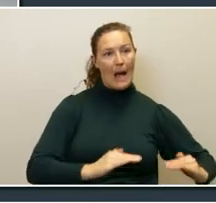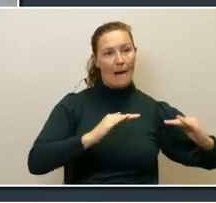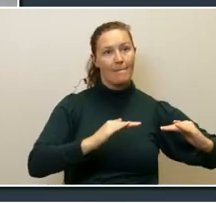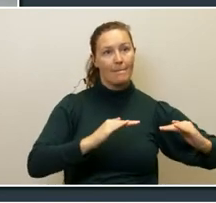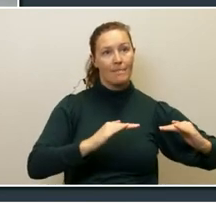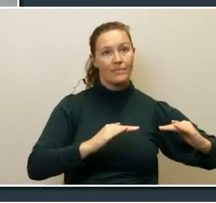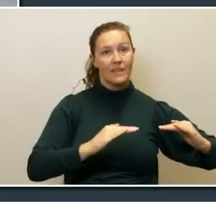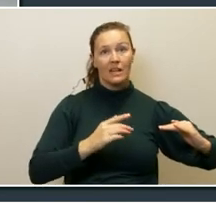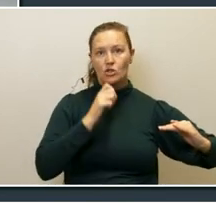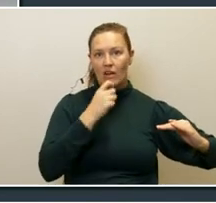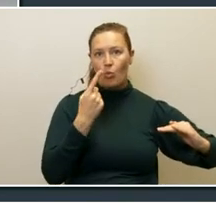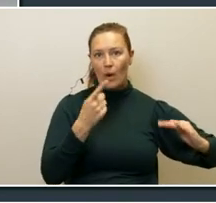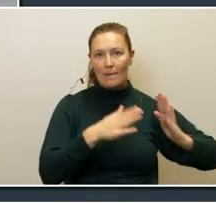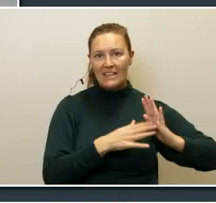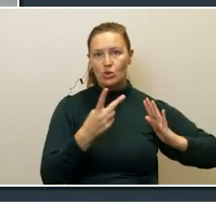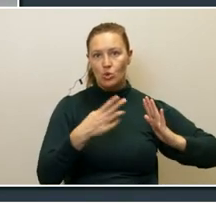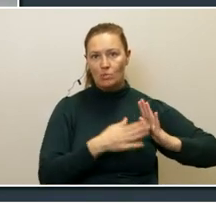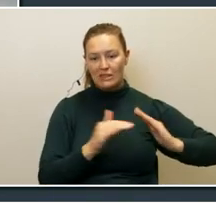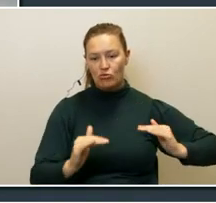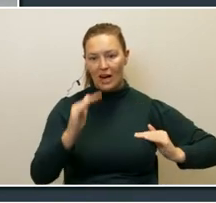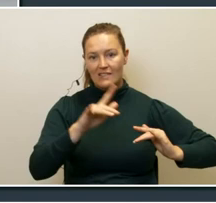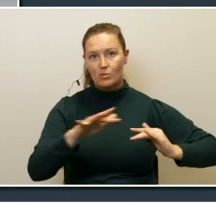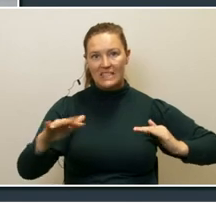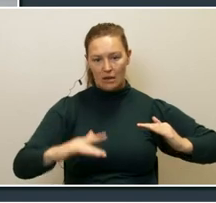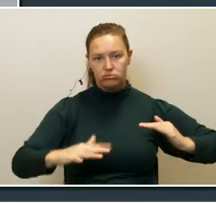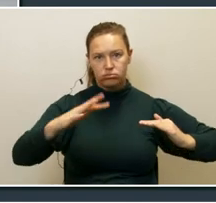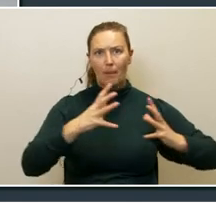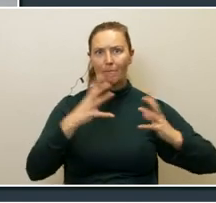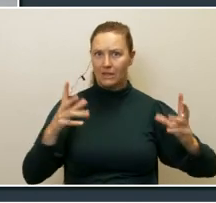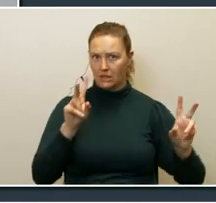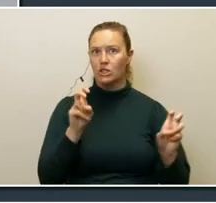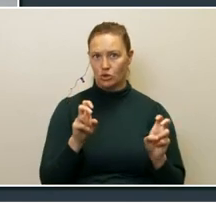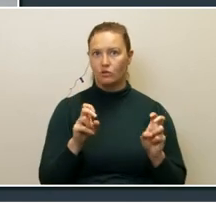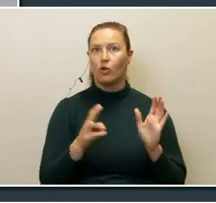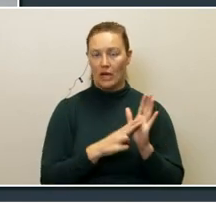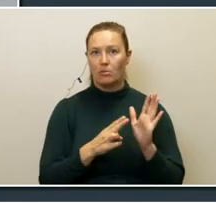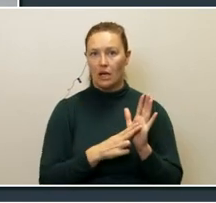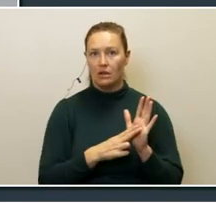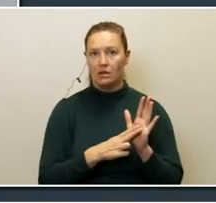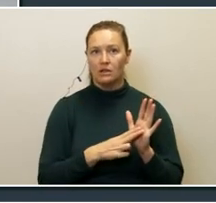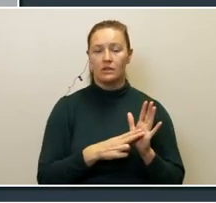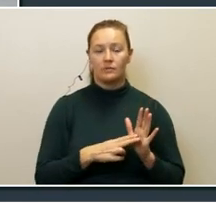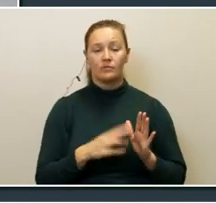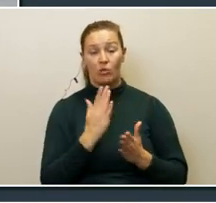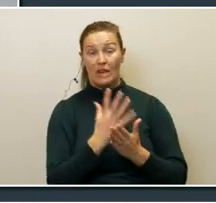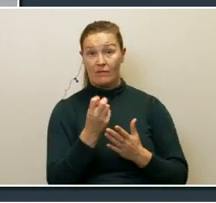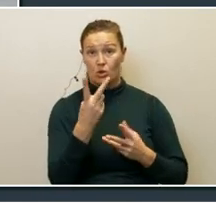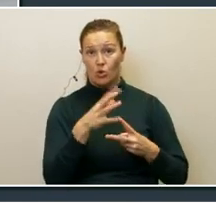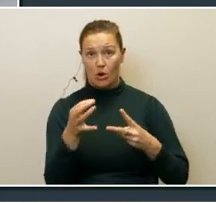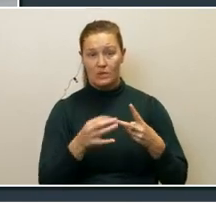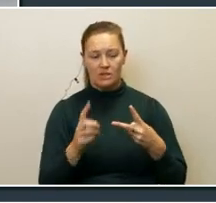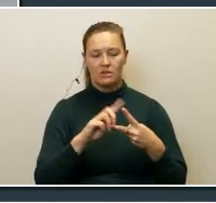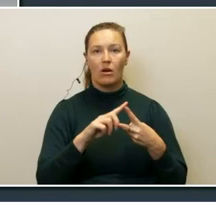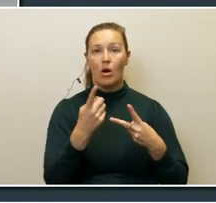1 or 2 meter rise in sea level is a real serious issue for Napier. And there are only really two options. One is